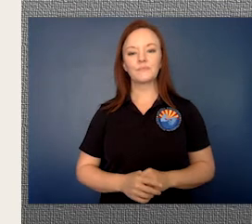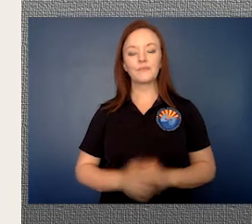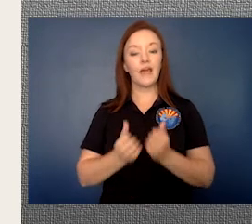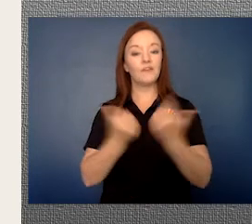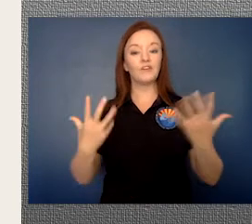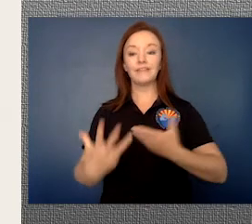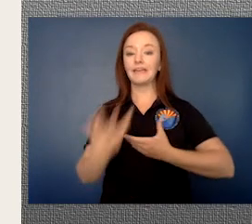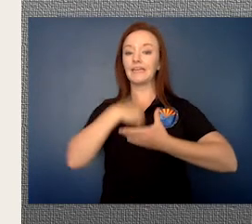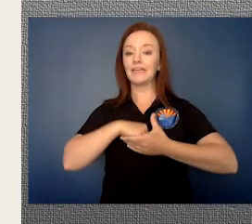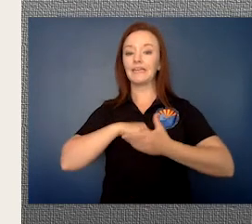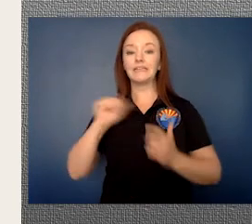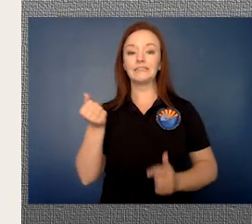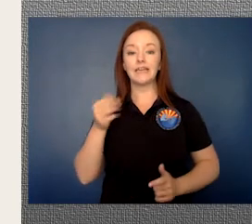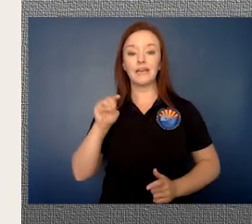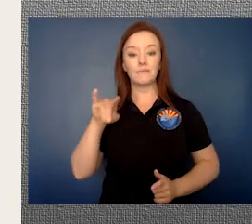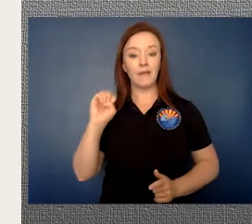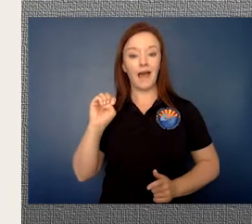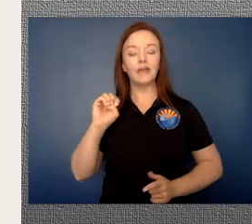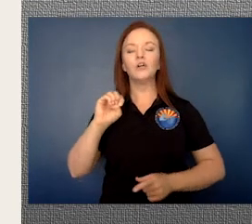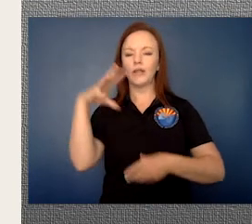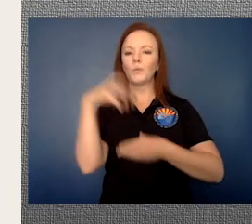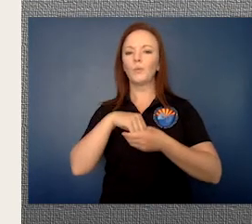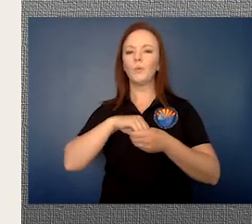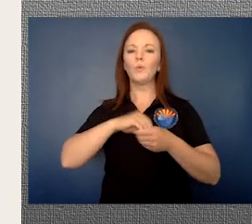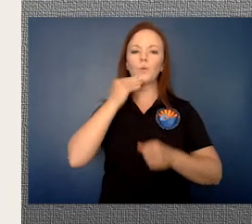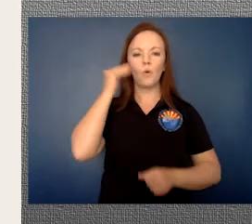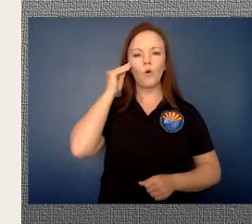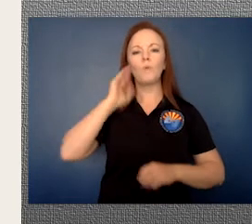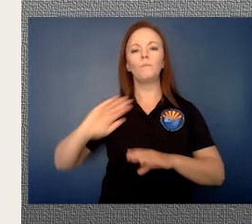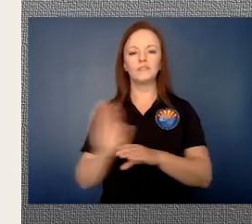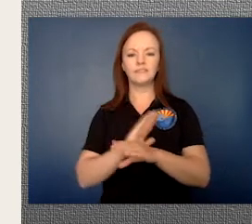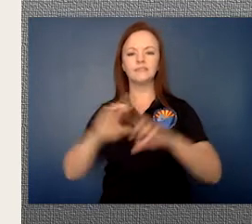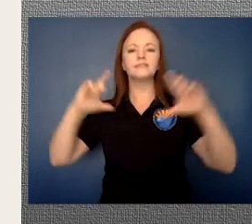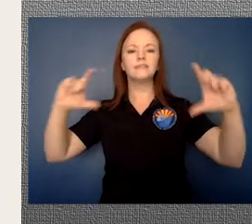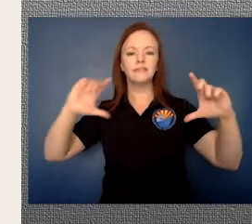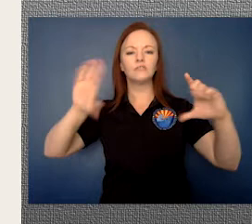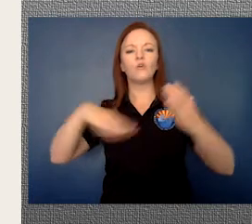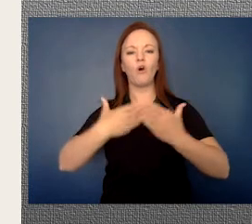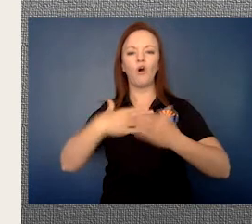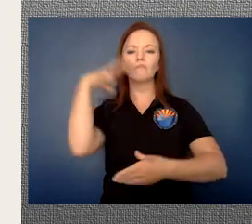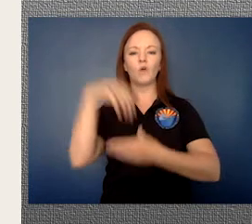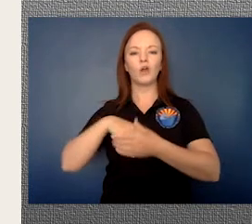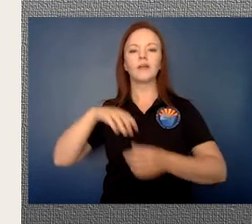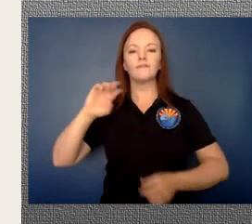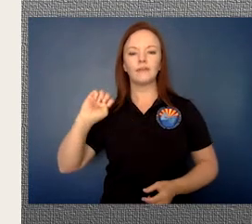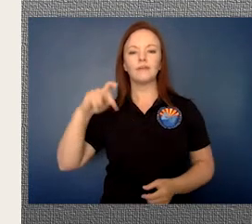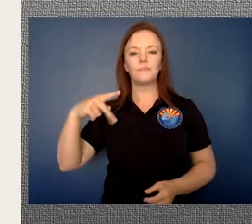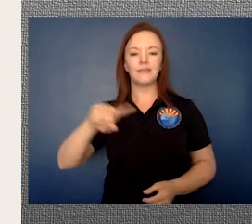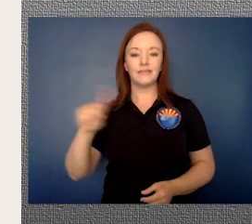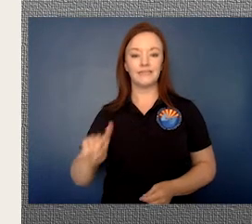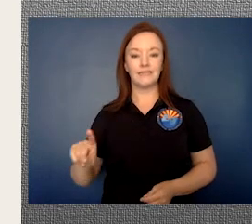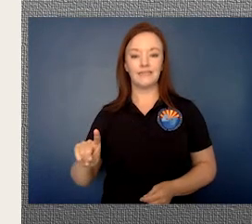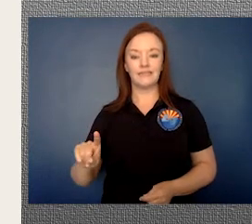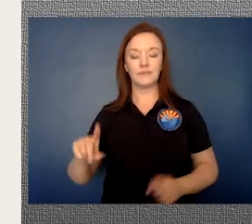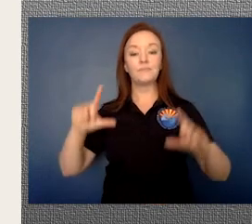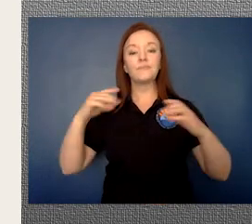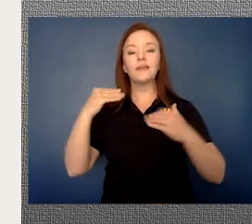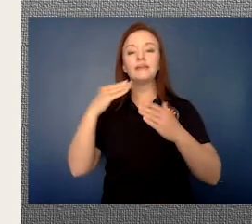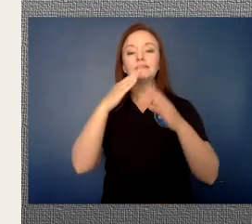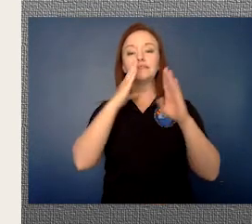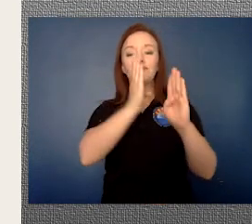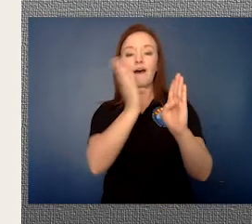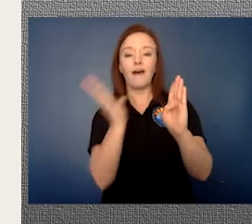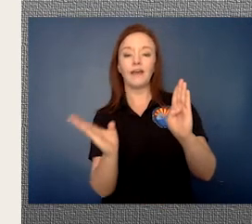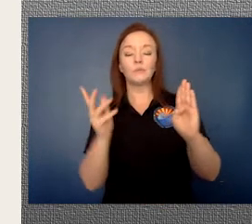Everything, including homes and businesses, within the circle is part of the EPZ. The 10-mile EPZ is divided into